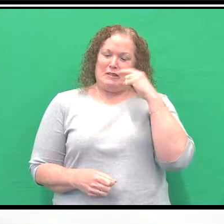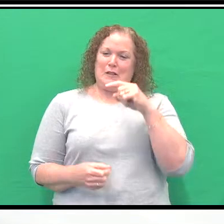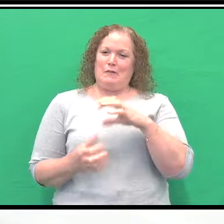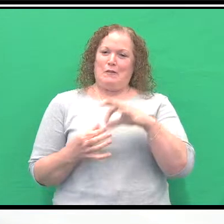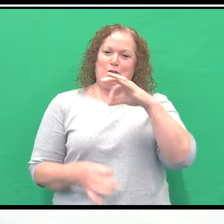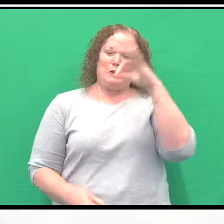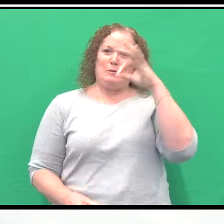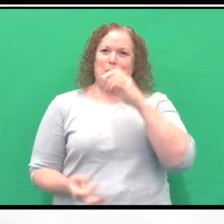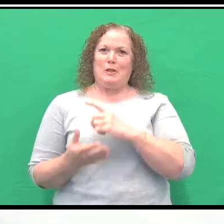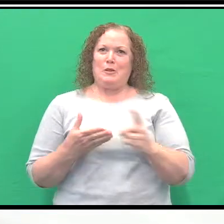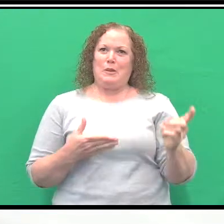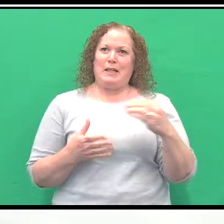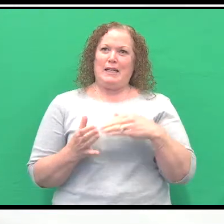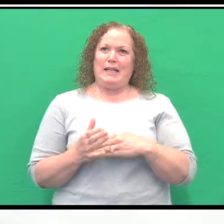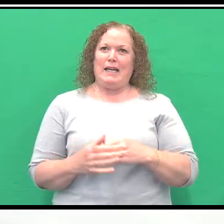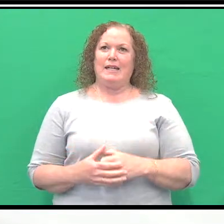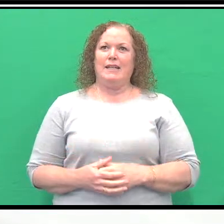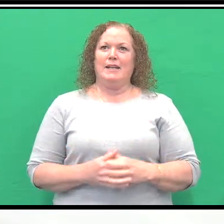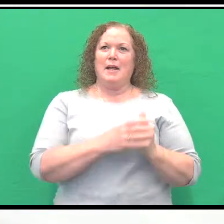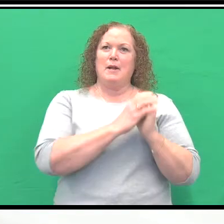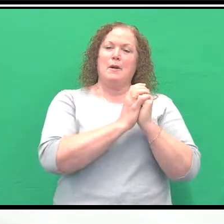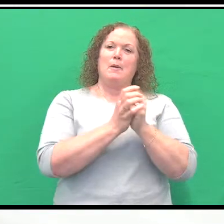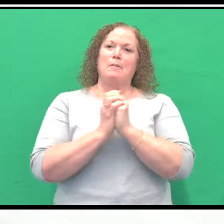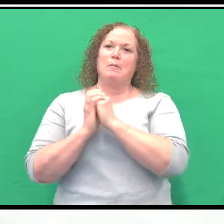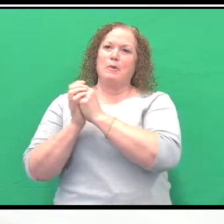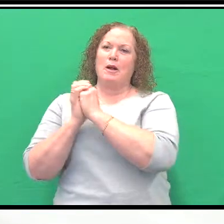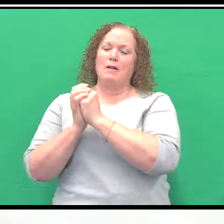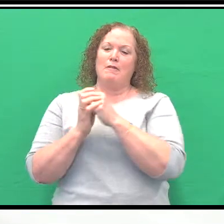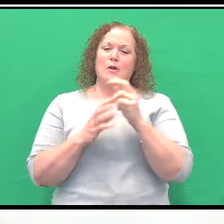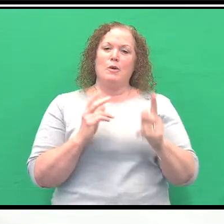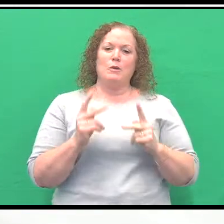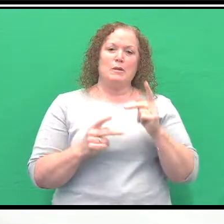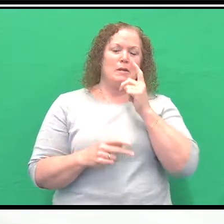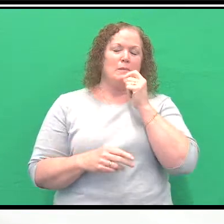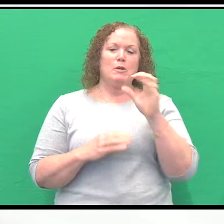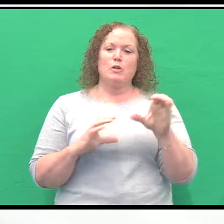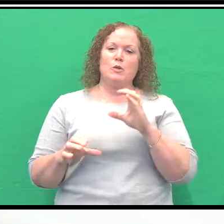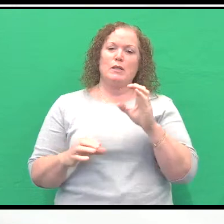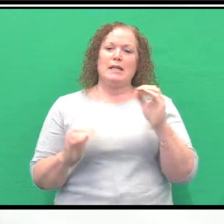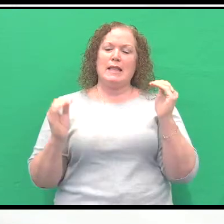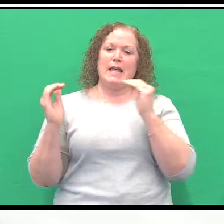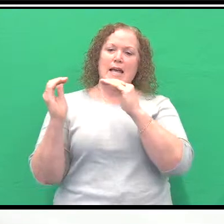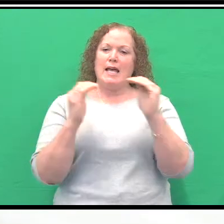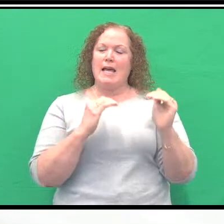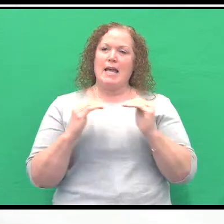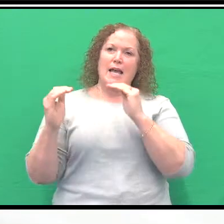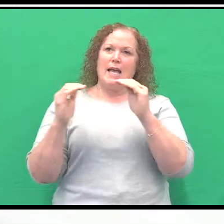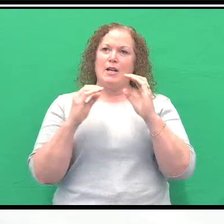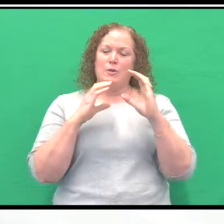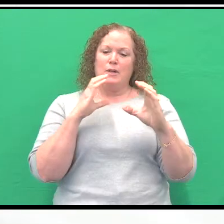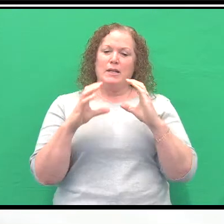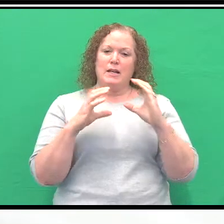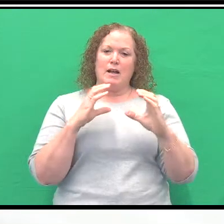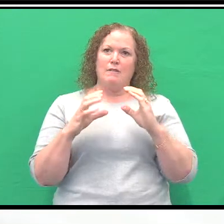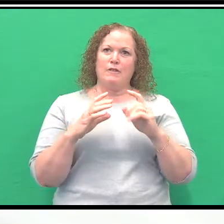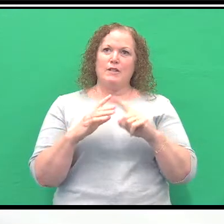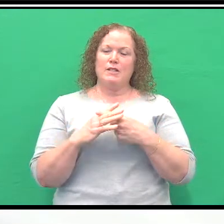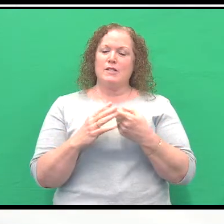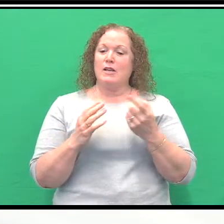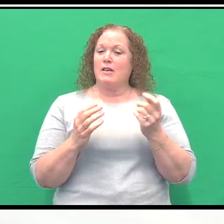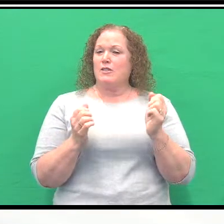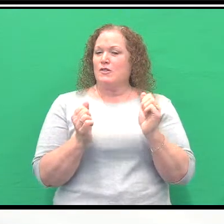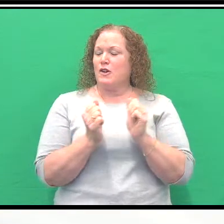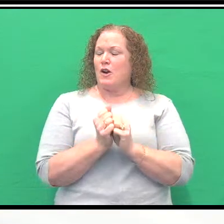Also, bravo to the people that put on the Equity Conference. It was so well done, starting with the singers to welcome us in the morning. And